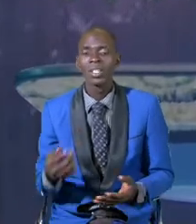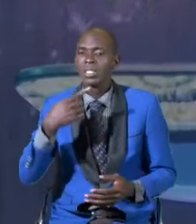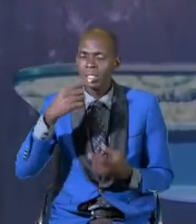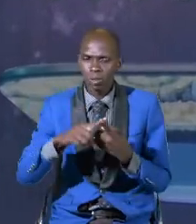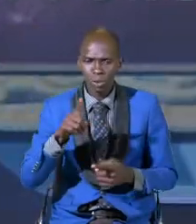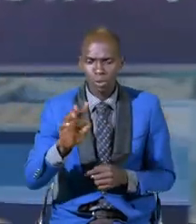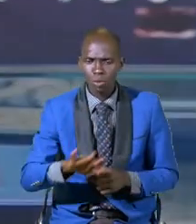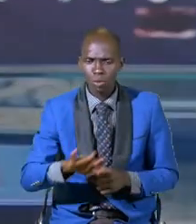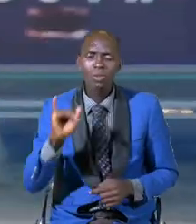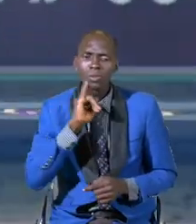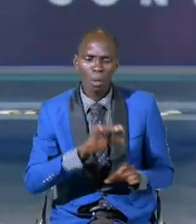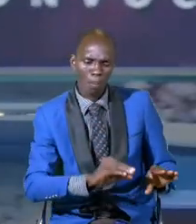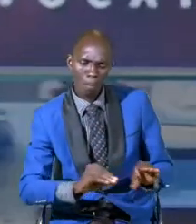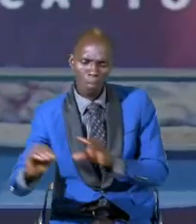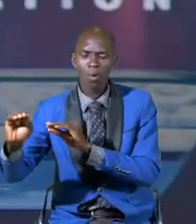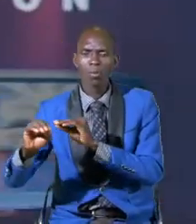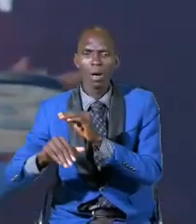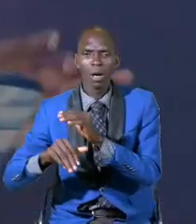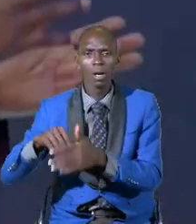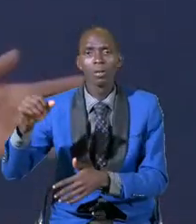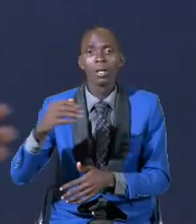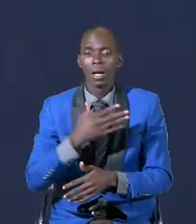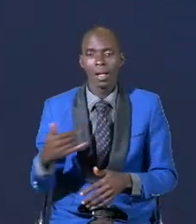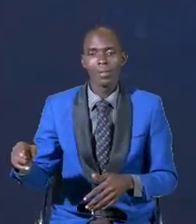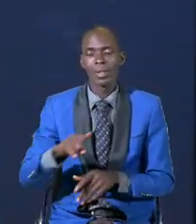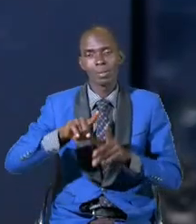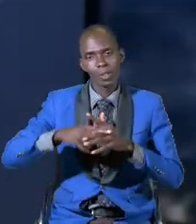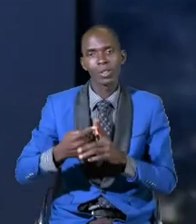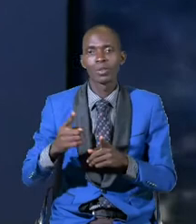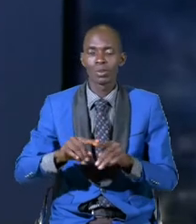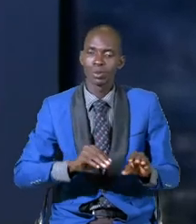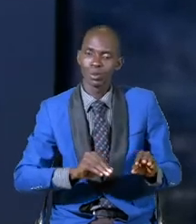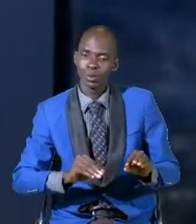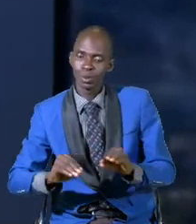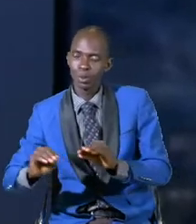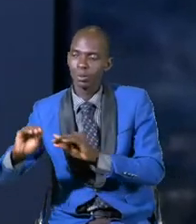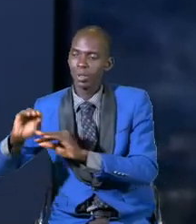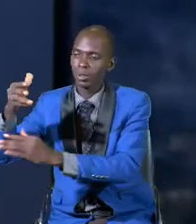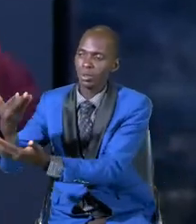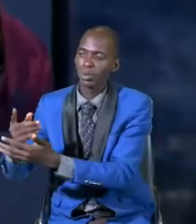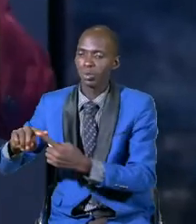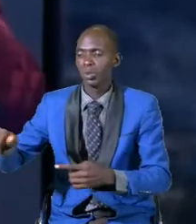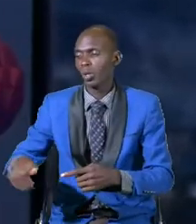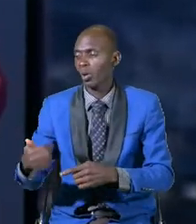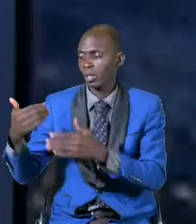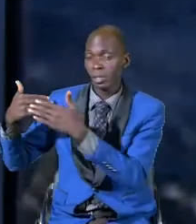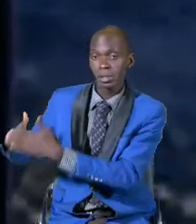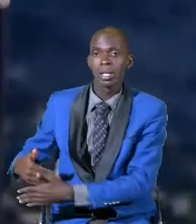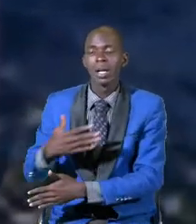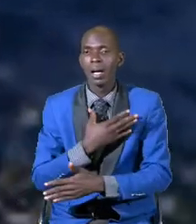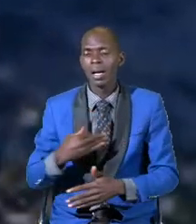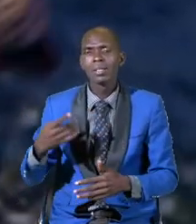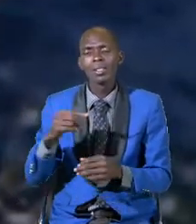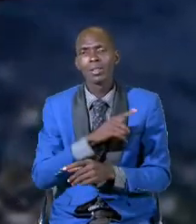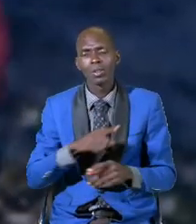to move forward, and they move forward. They took action. They go to the other side, and then God said, take another action, close